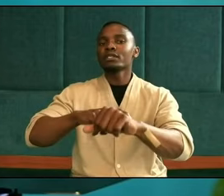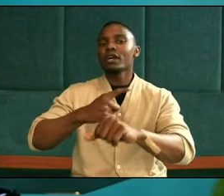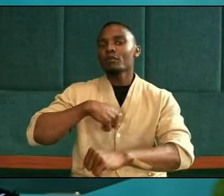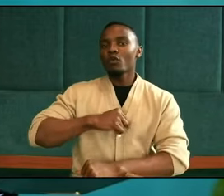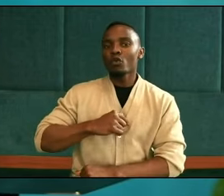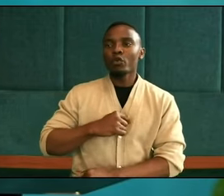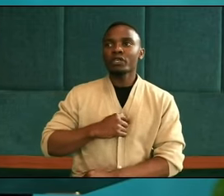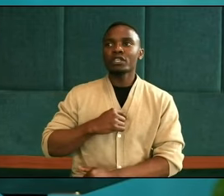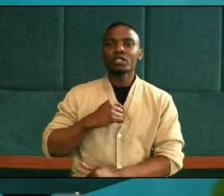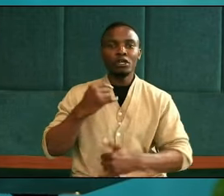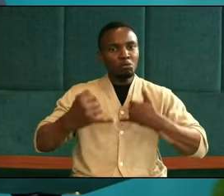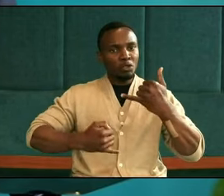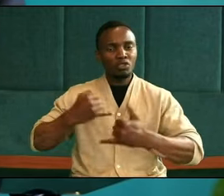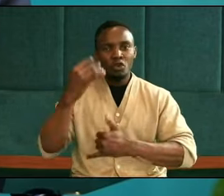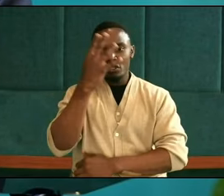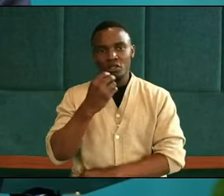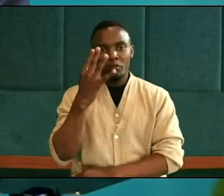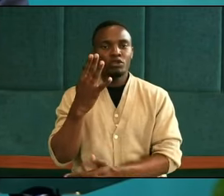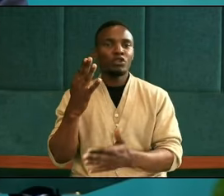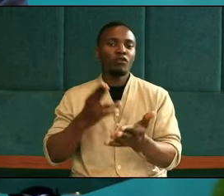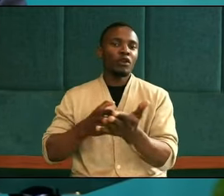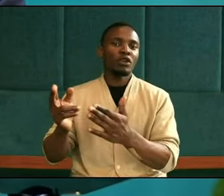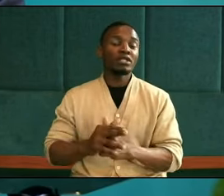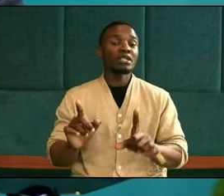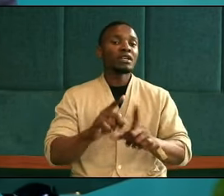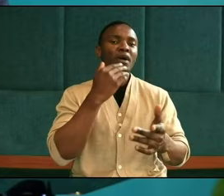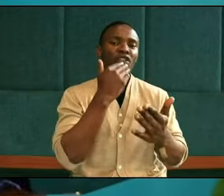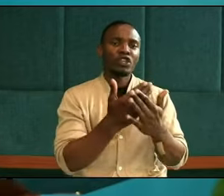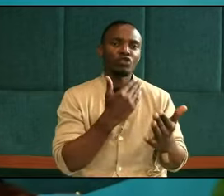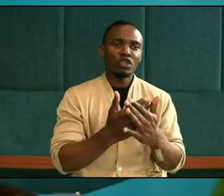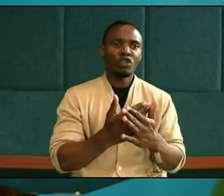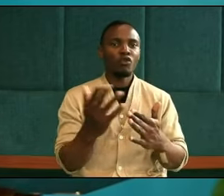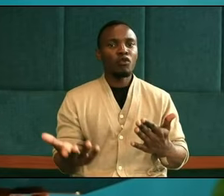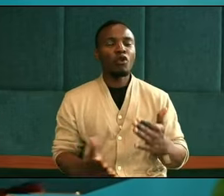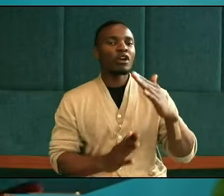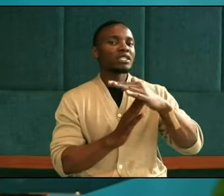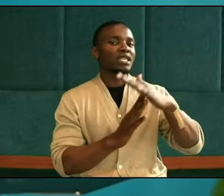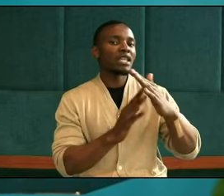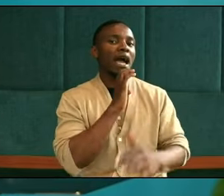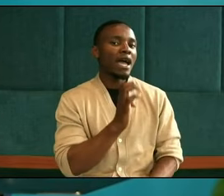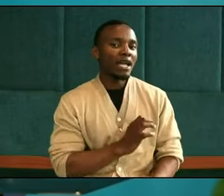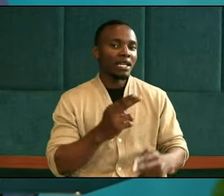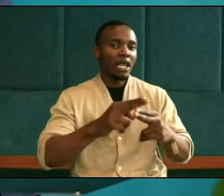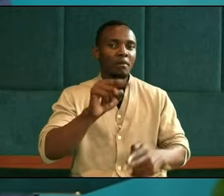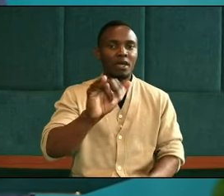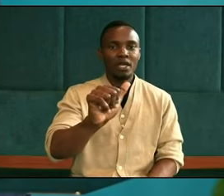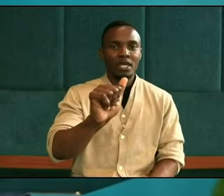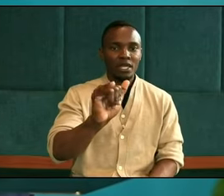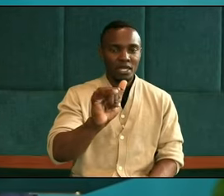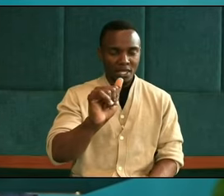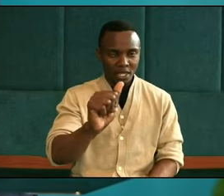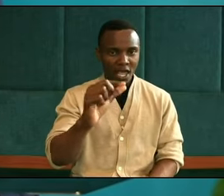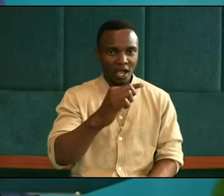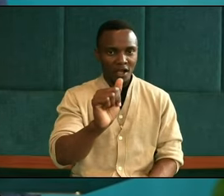holiness. Thank you so much, our senior pastor Nyaga, for the kind words of introduction and for your welcome so